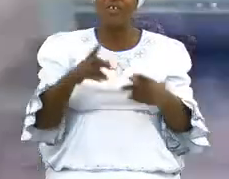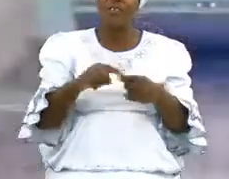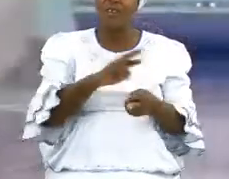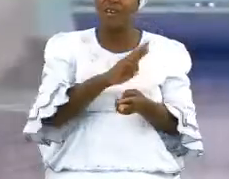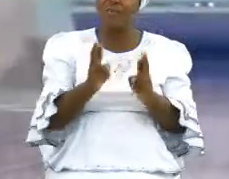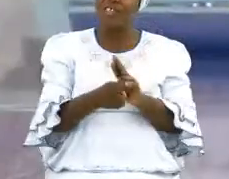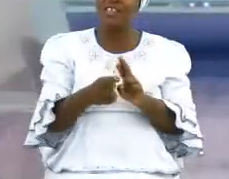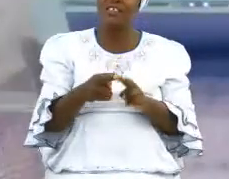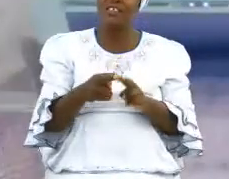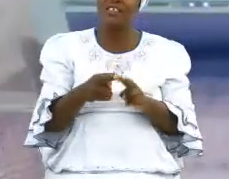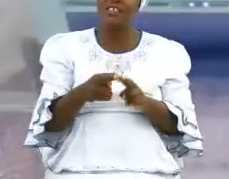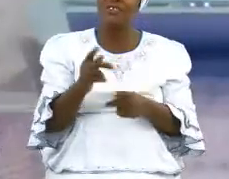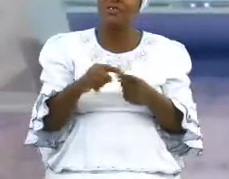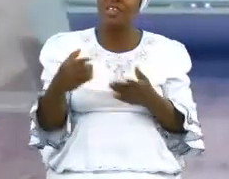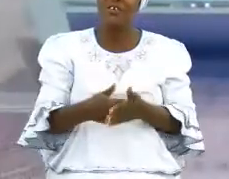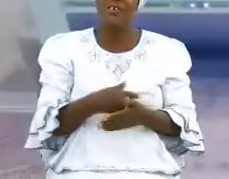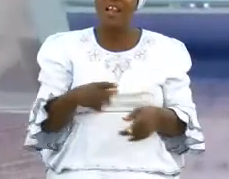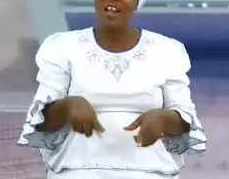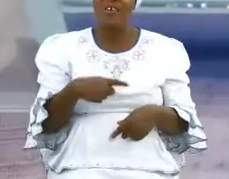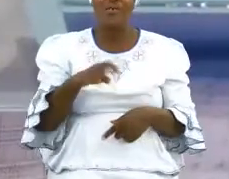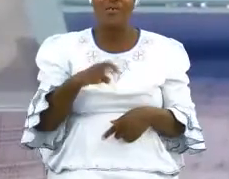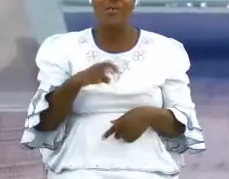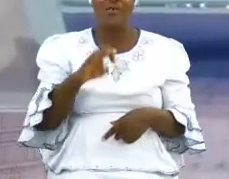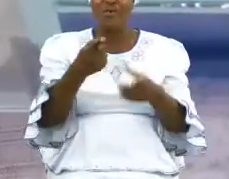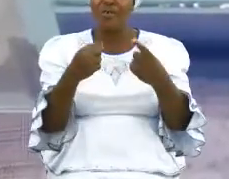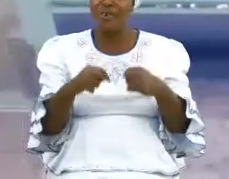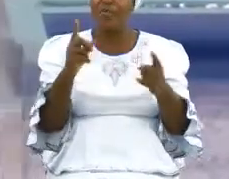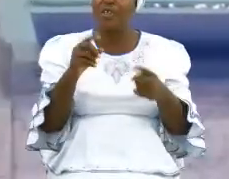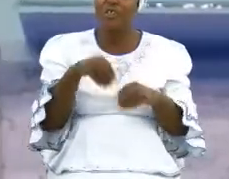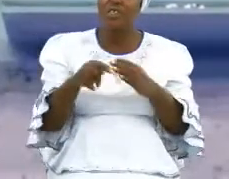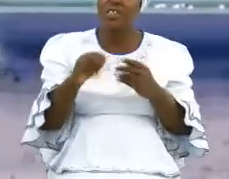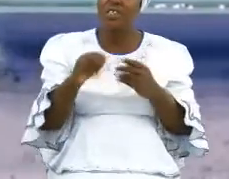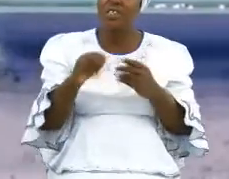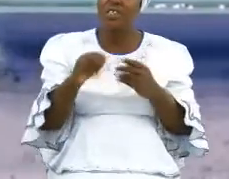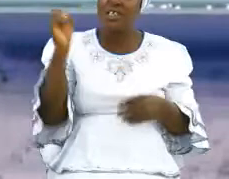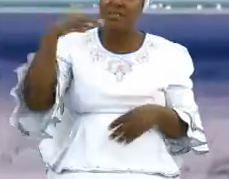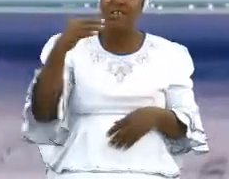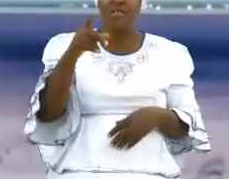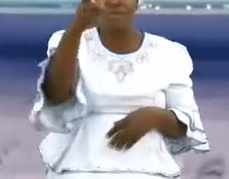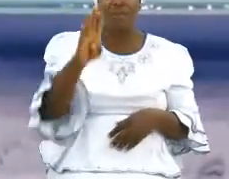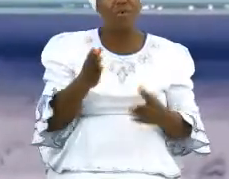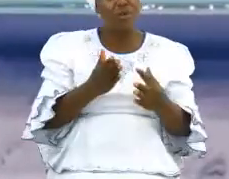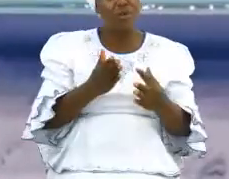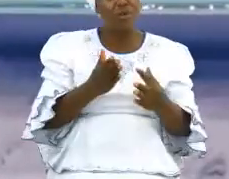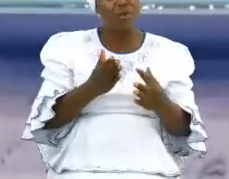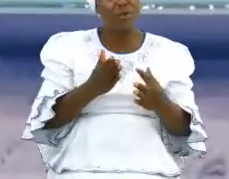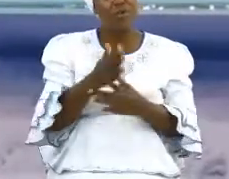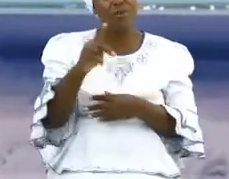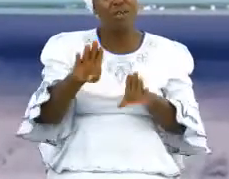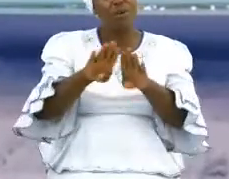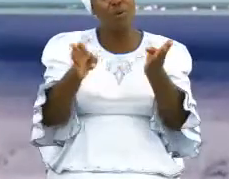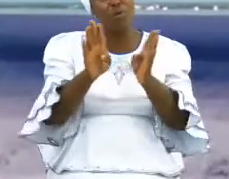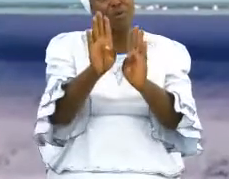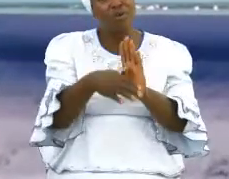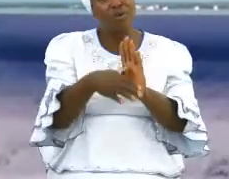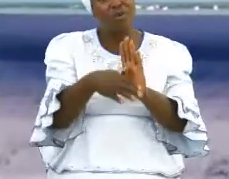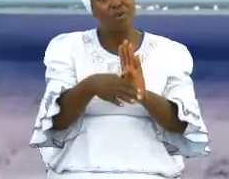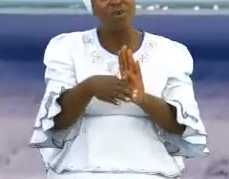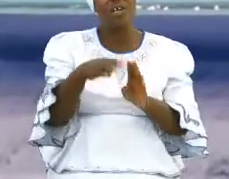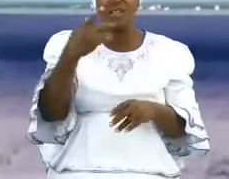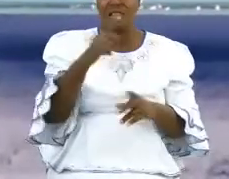new life, you come into the grace of God through the open door. The